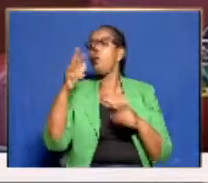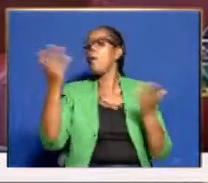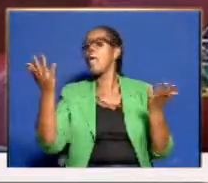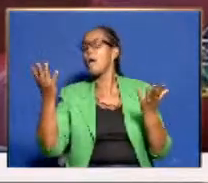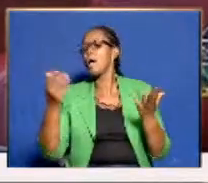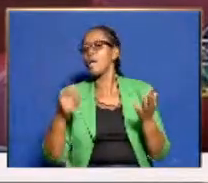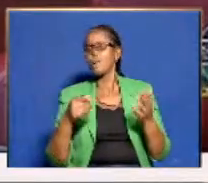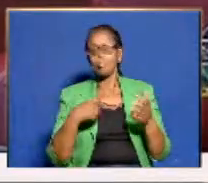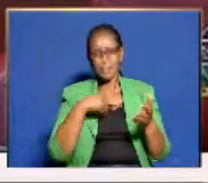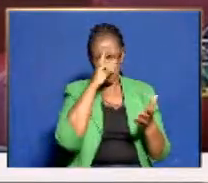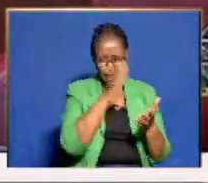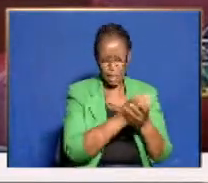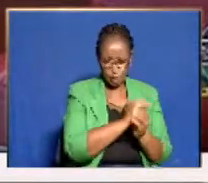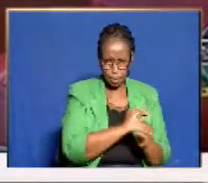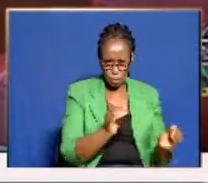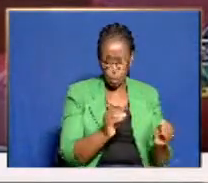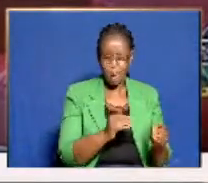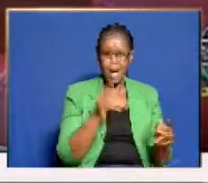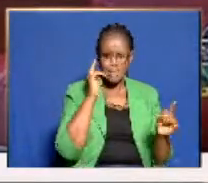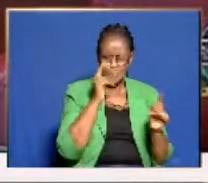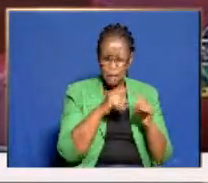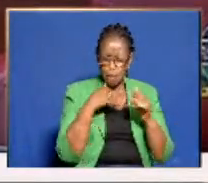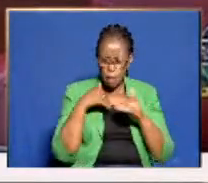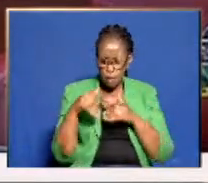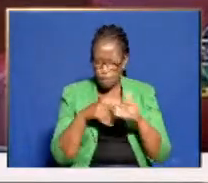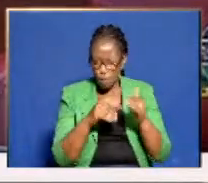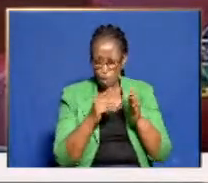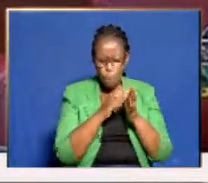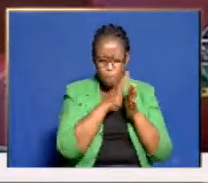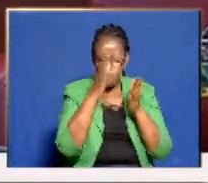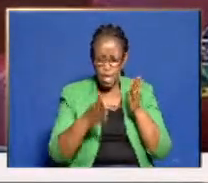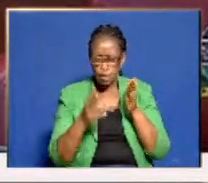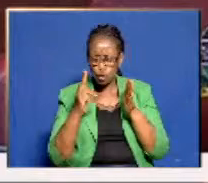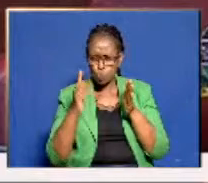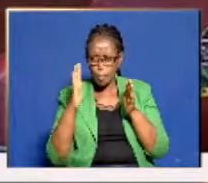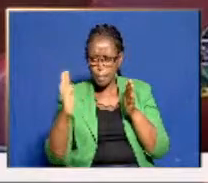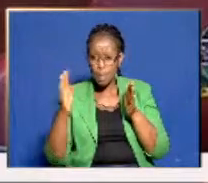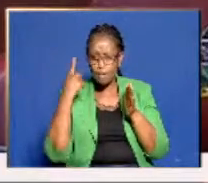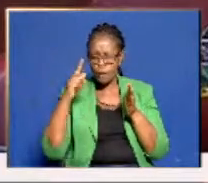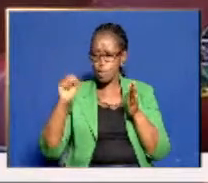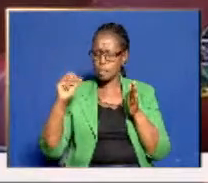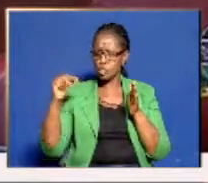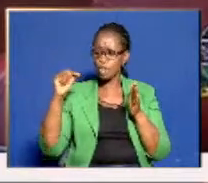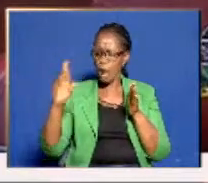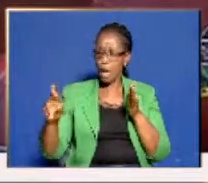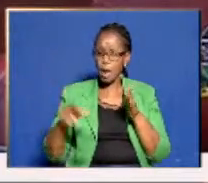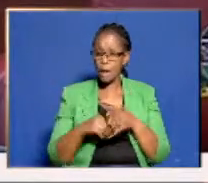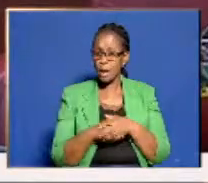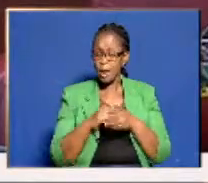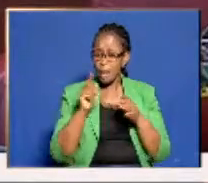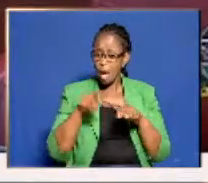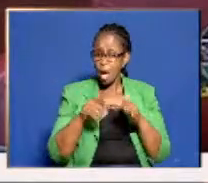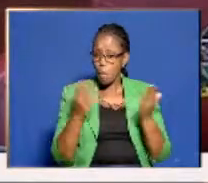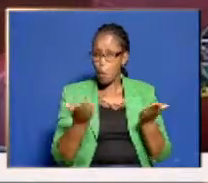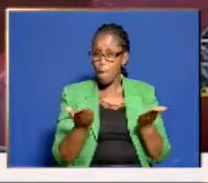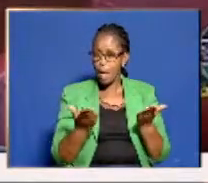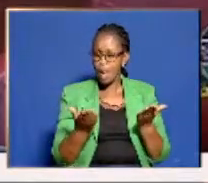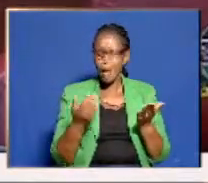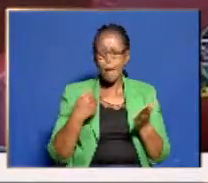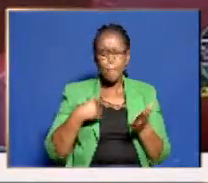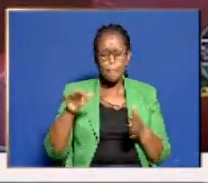I followed phase 2B of standard gauge railway, Honorable Speaker. It ended up in a